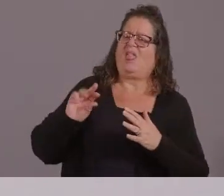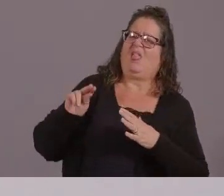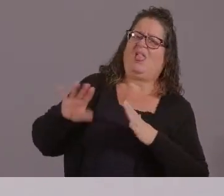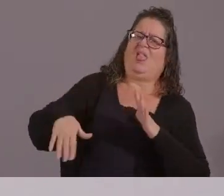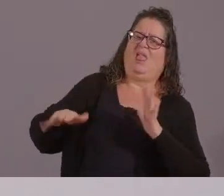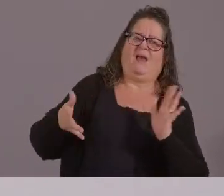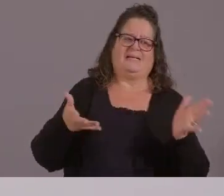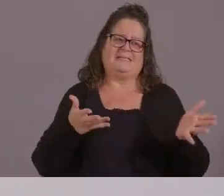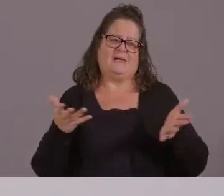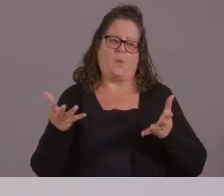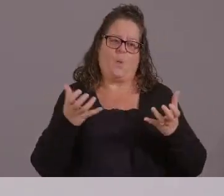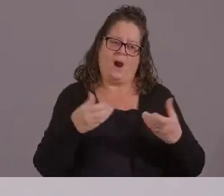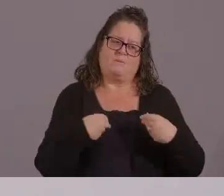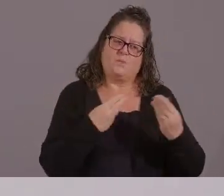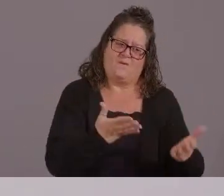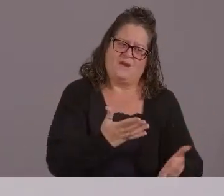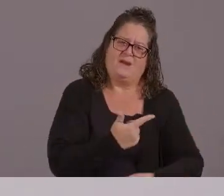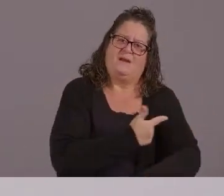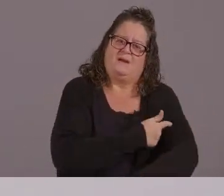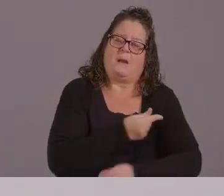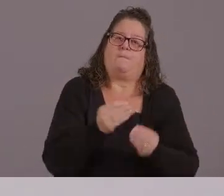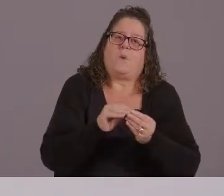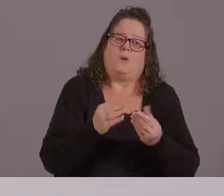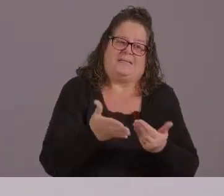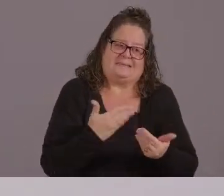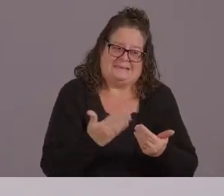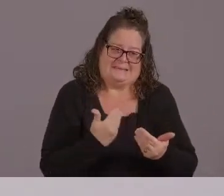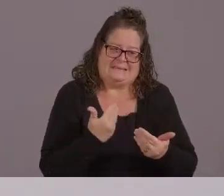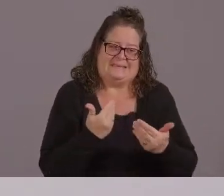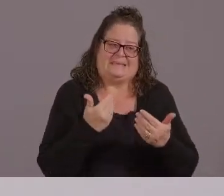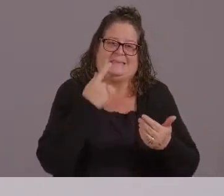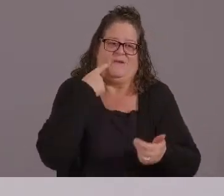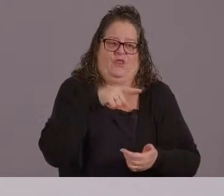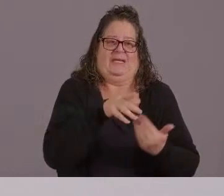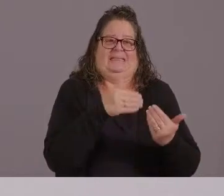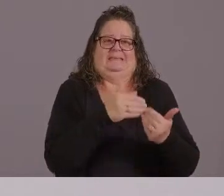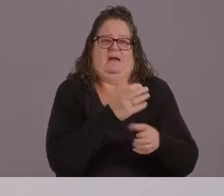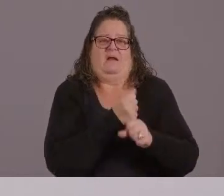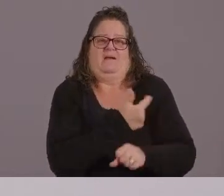down. Great. Thank you. You're welcome.